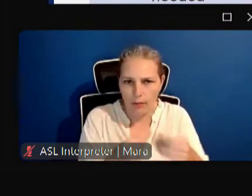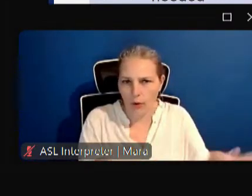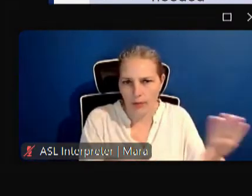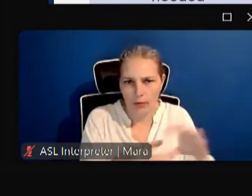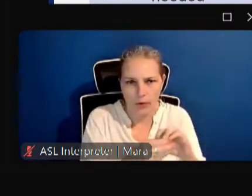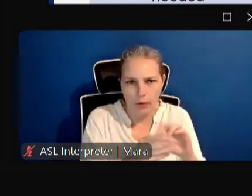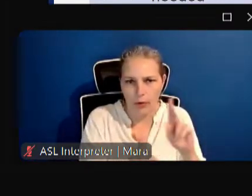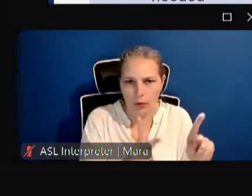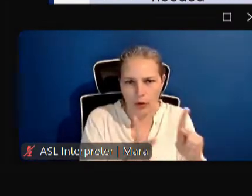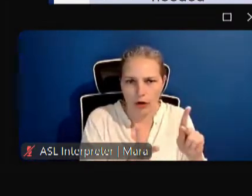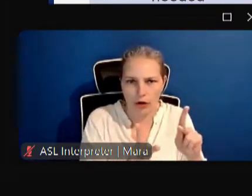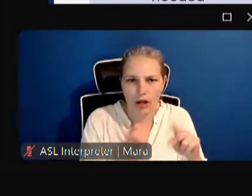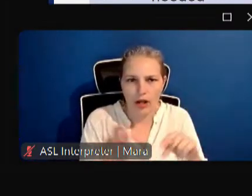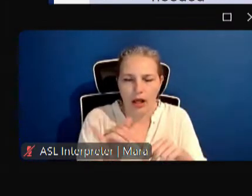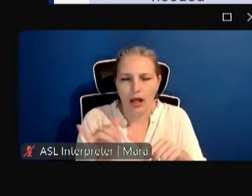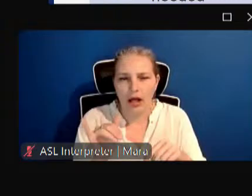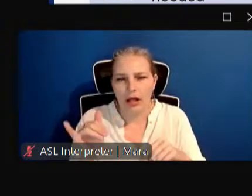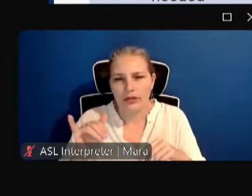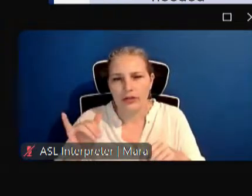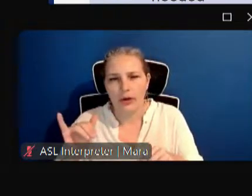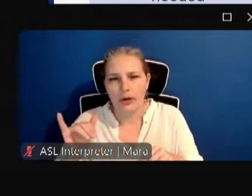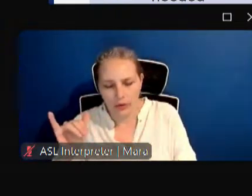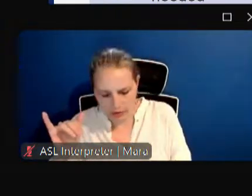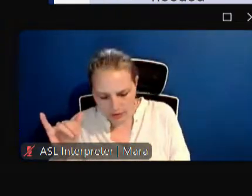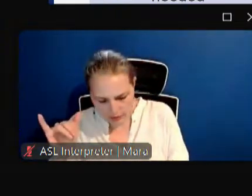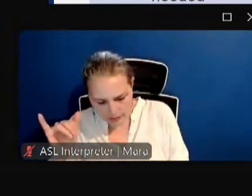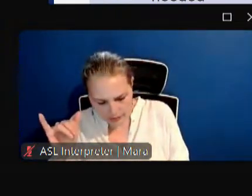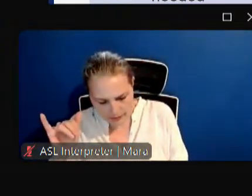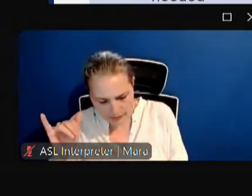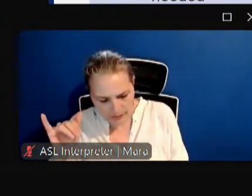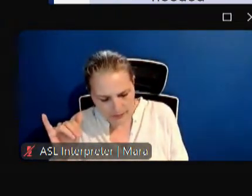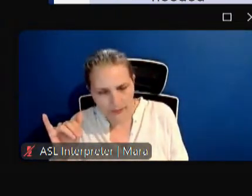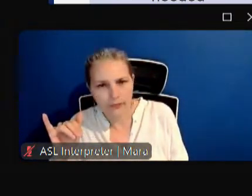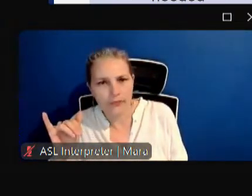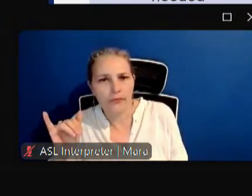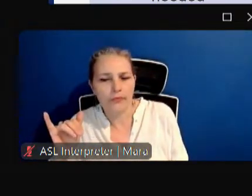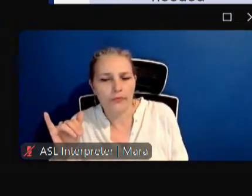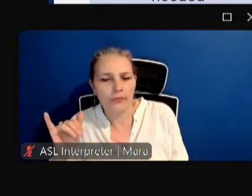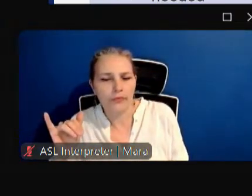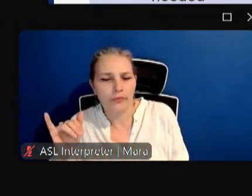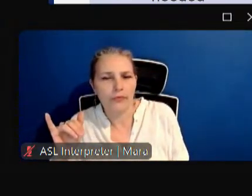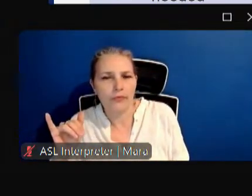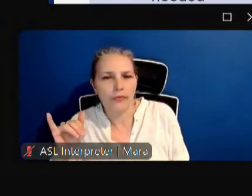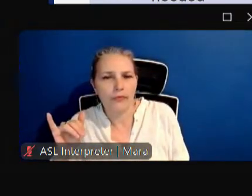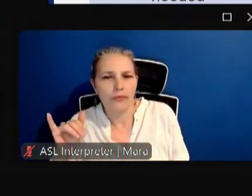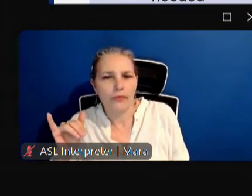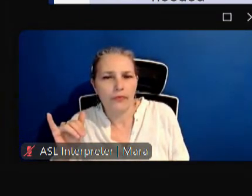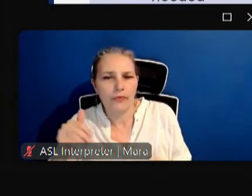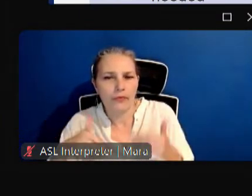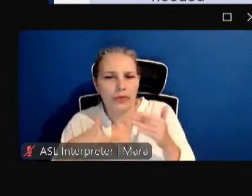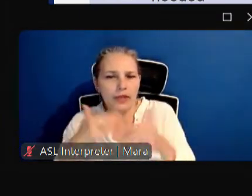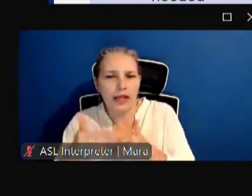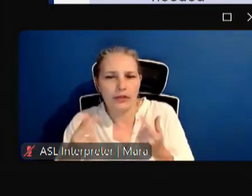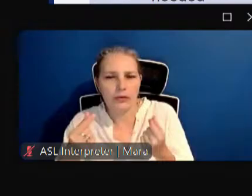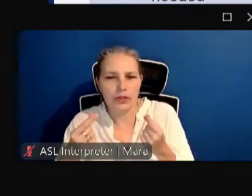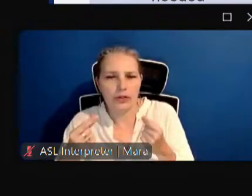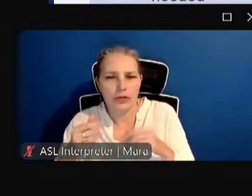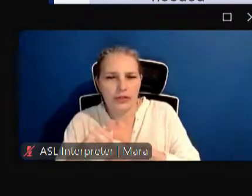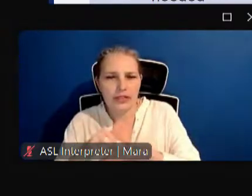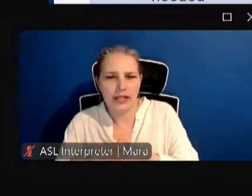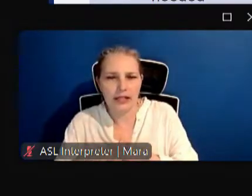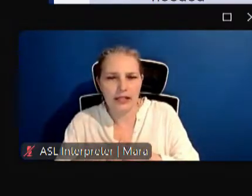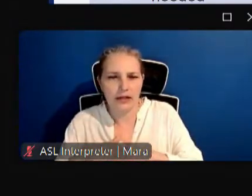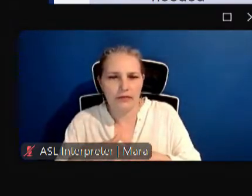if the sign has not been removed, our next step would be to send a notice of violation to the property owner and